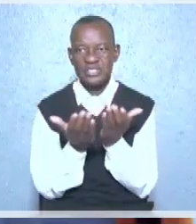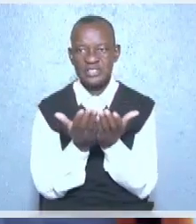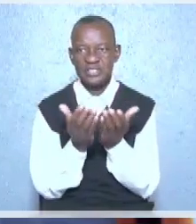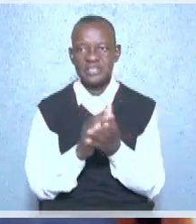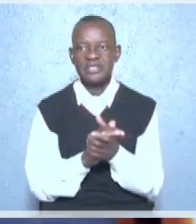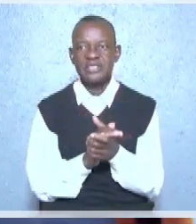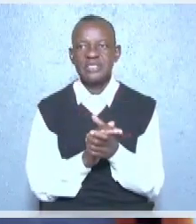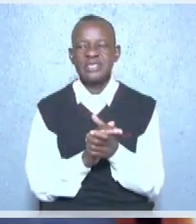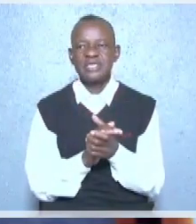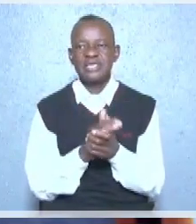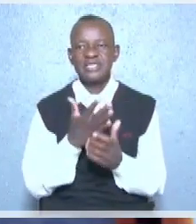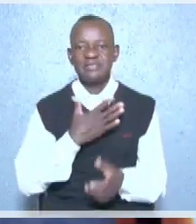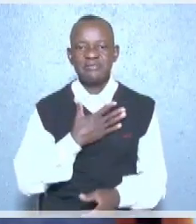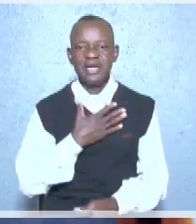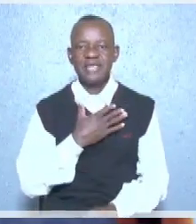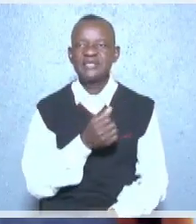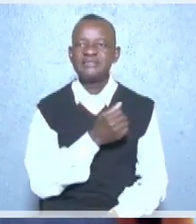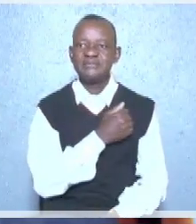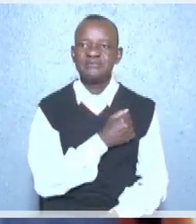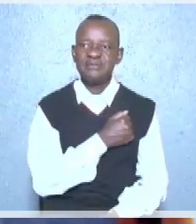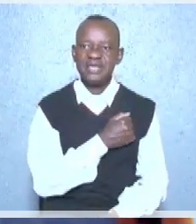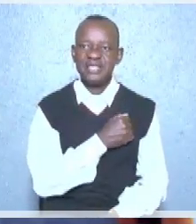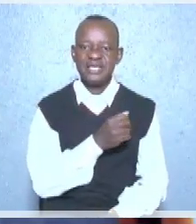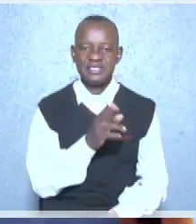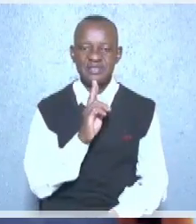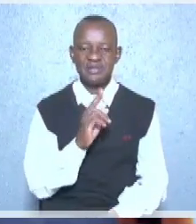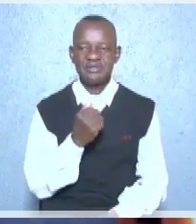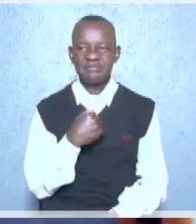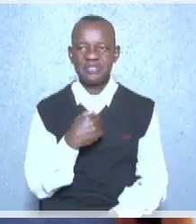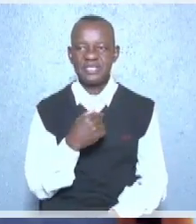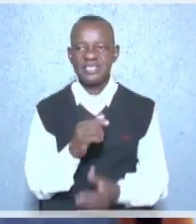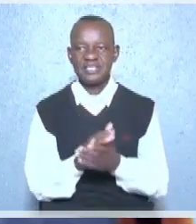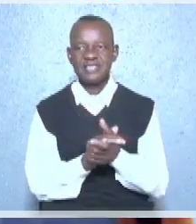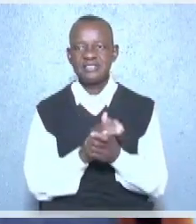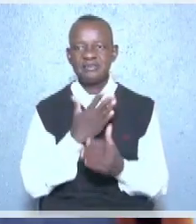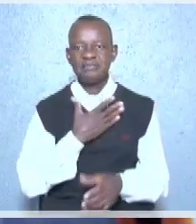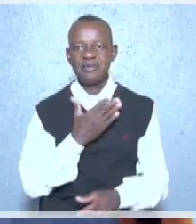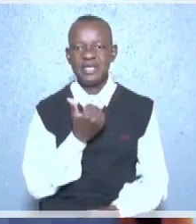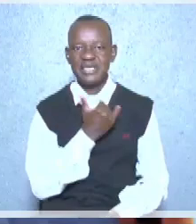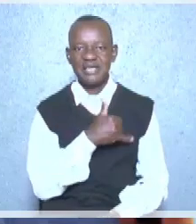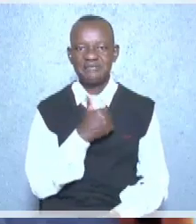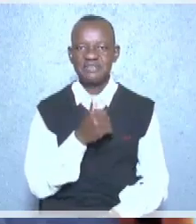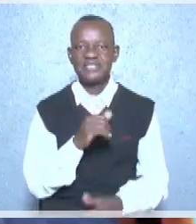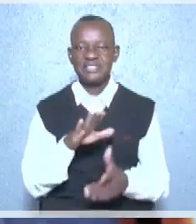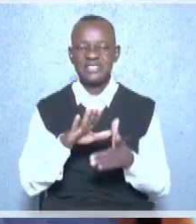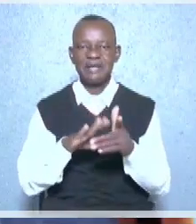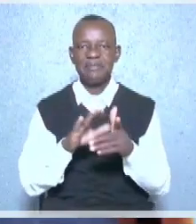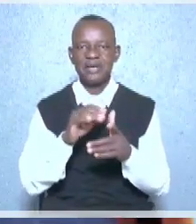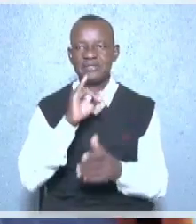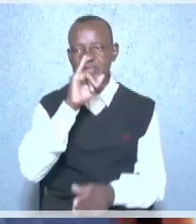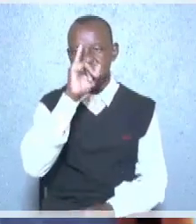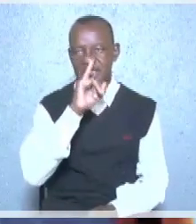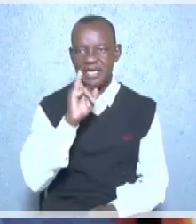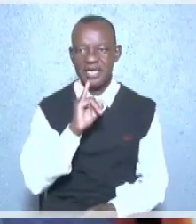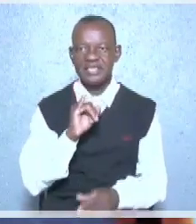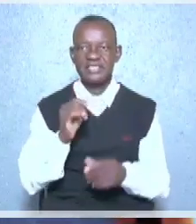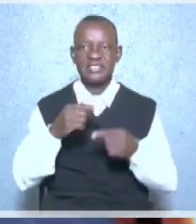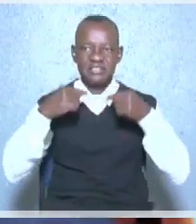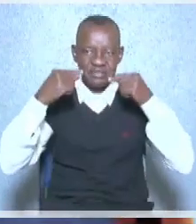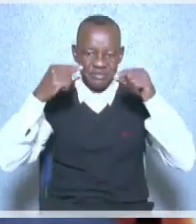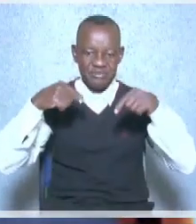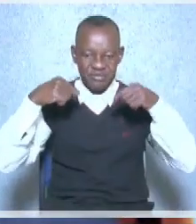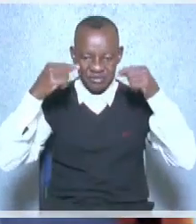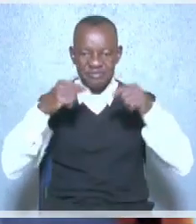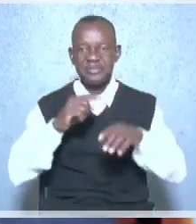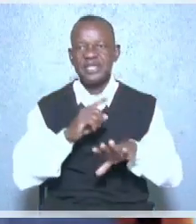in the arts, is in the industry. In fact, when I resigned my full-time job at the Polytechnic of Namibia then,